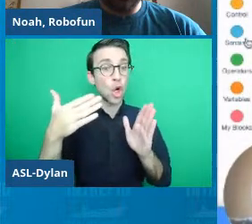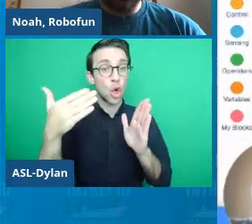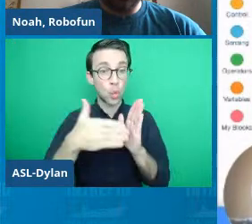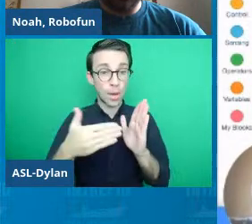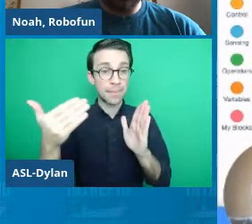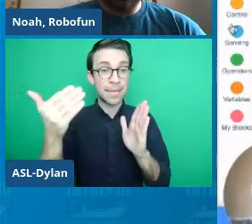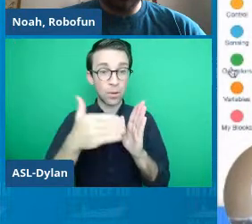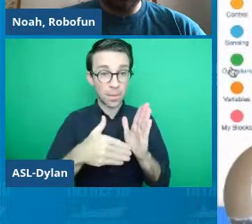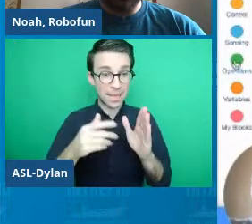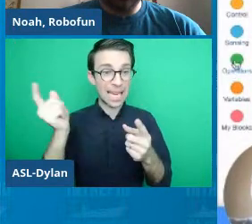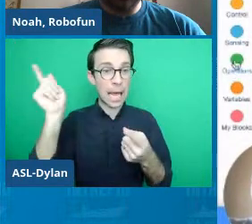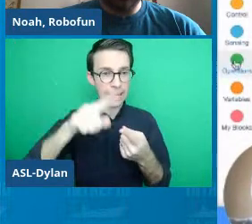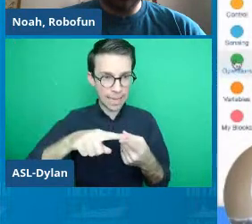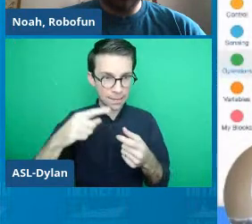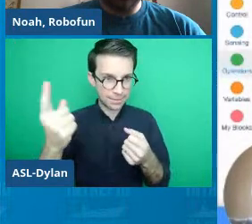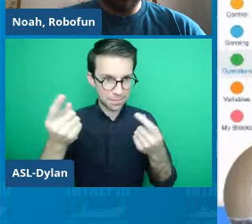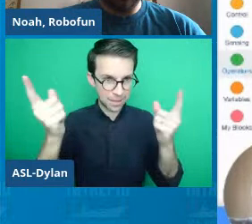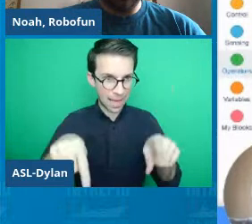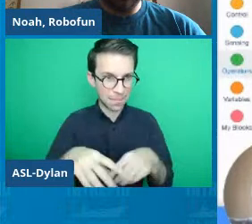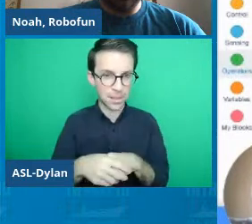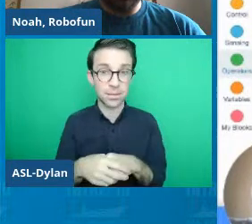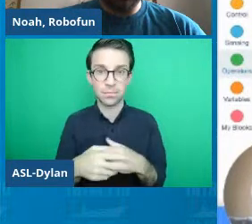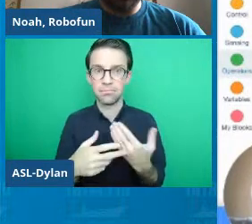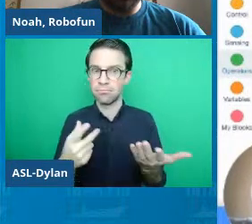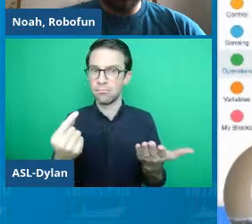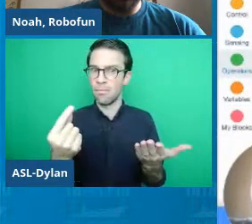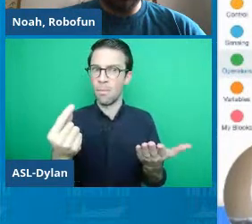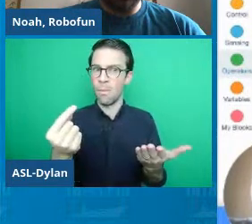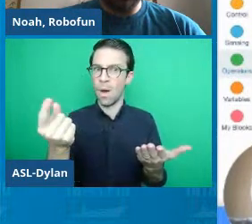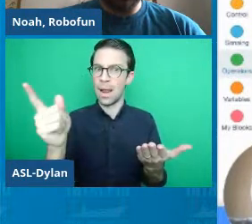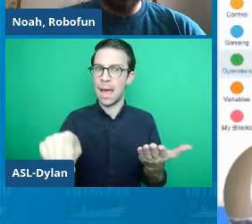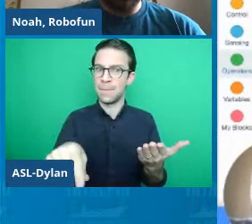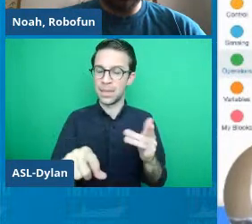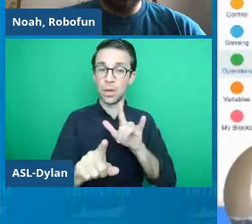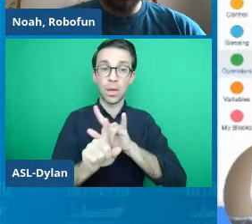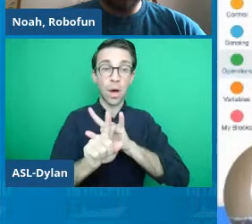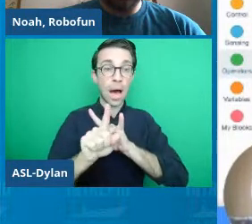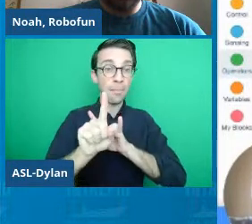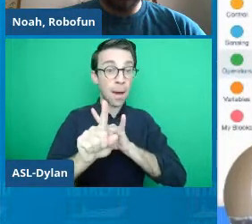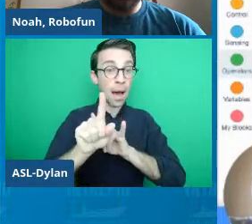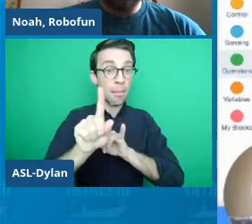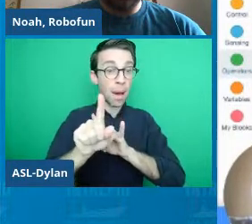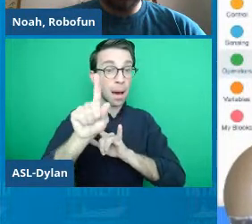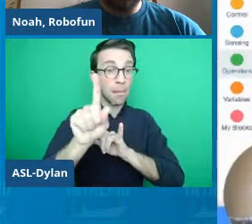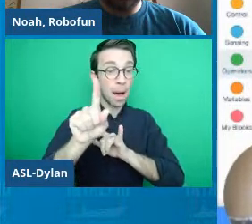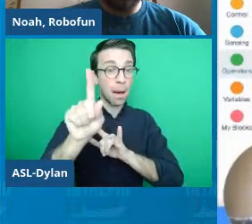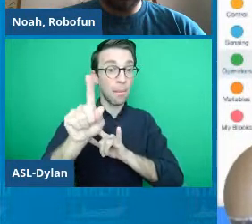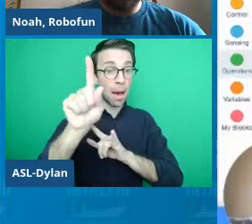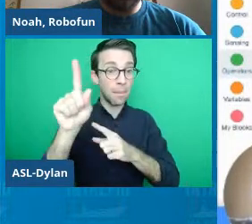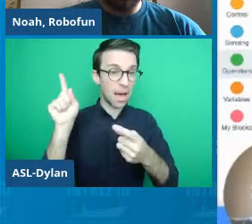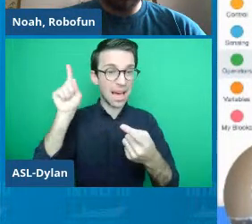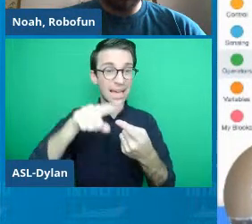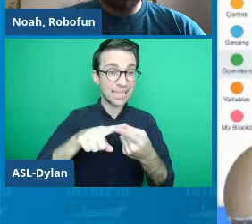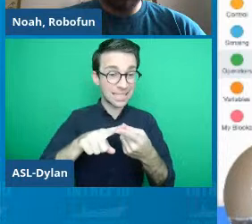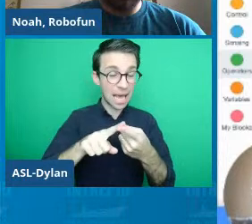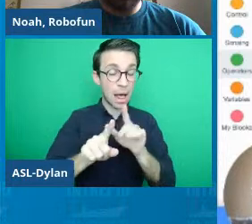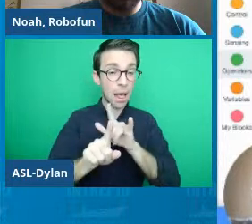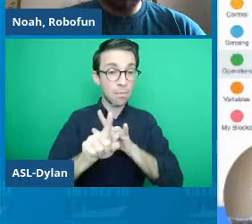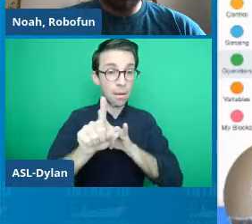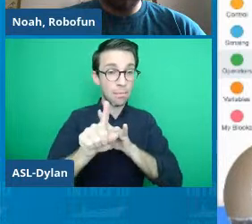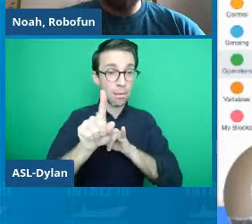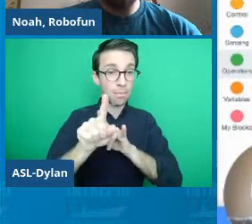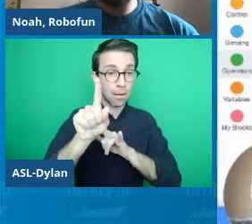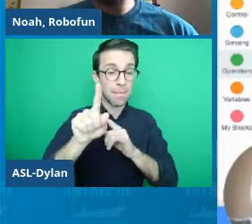something happens. And what that thing is I want to tell it to repeat until it touches either the edge